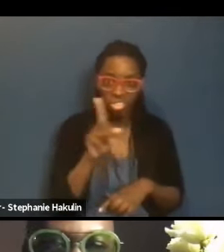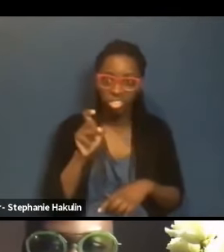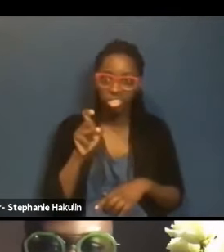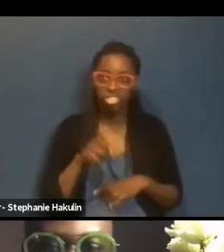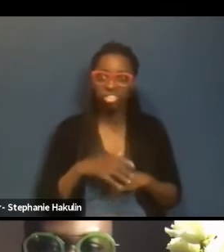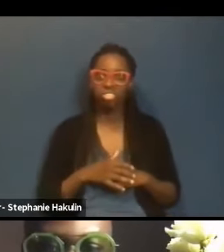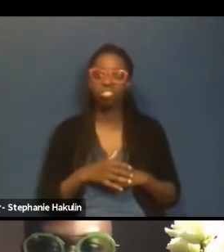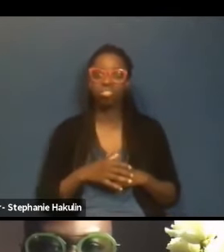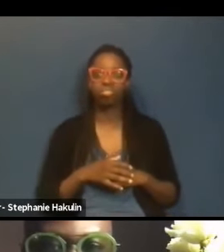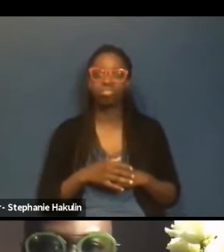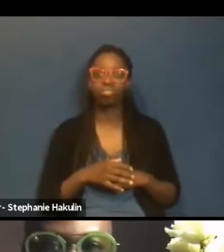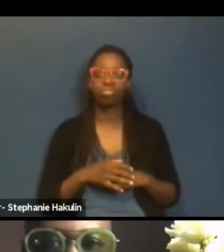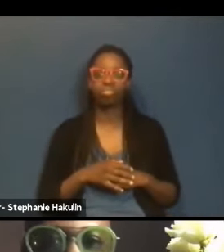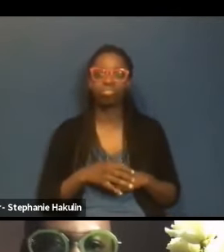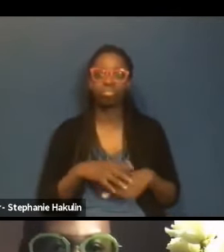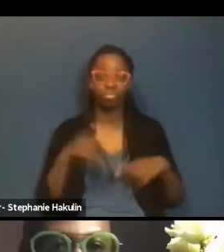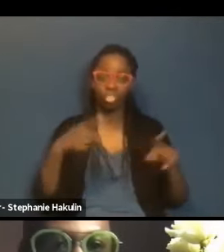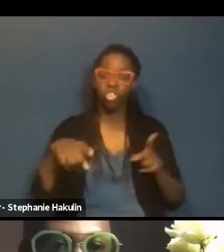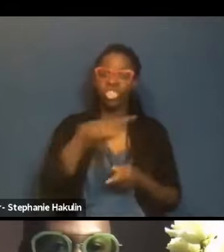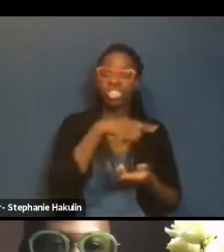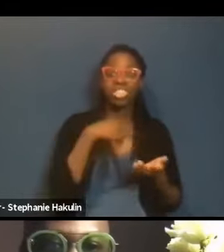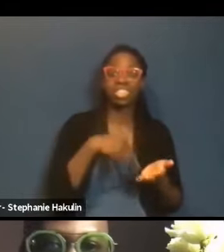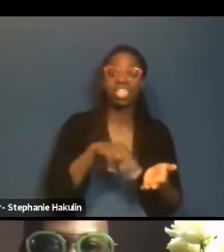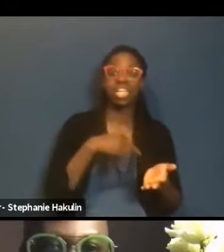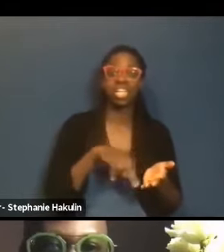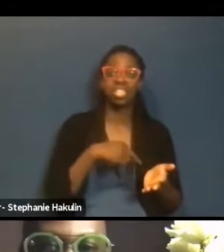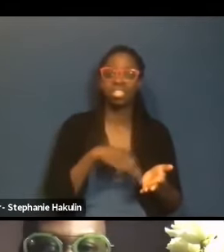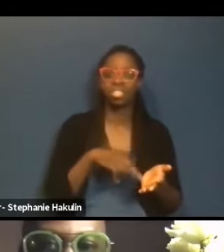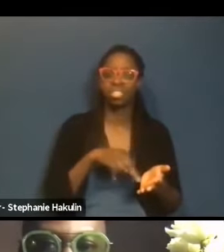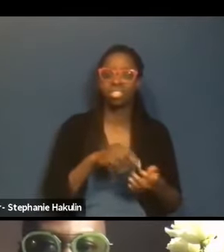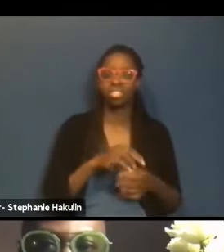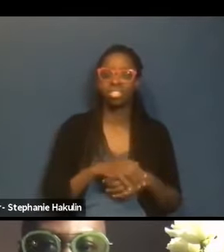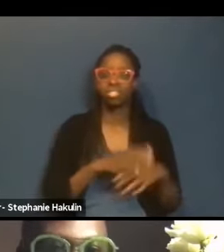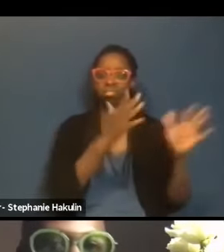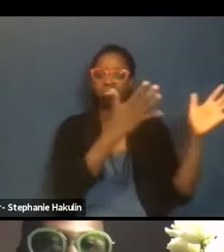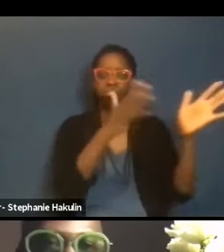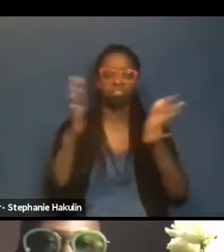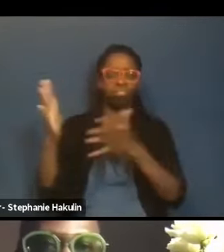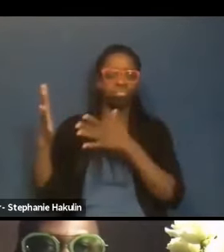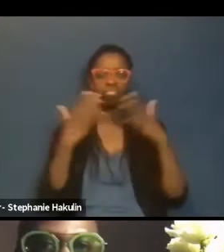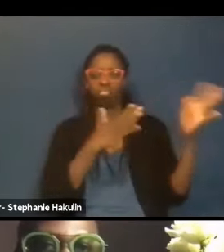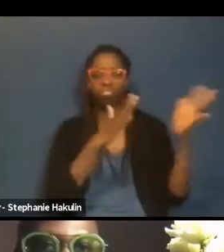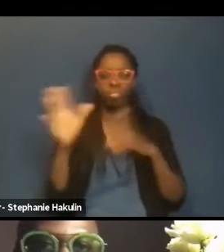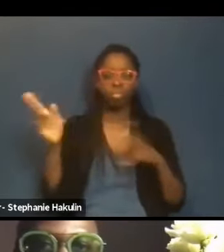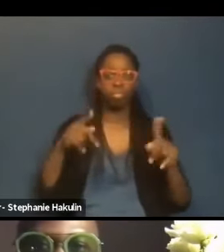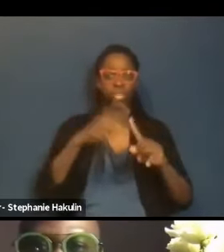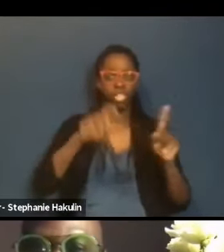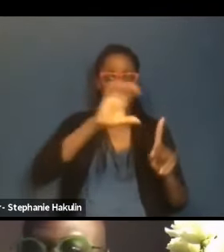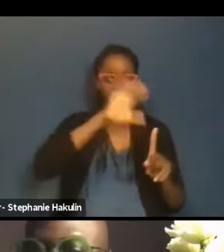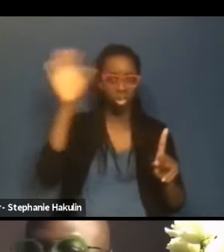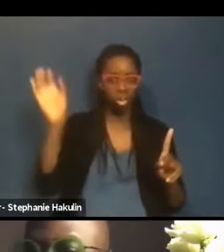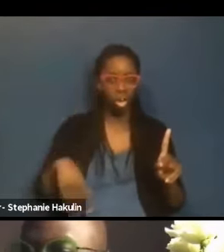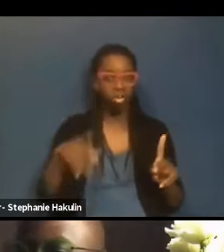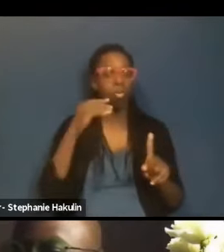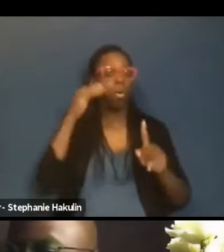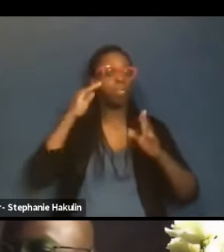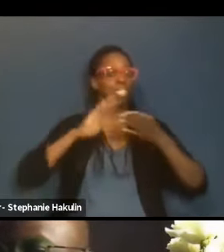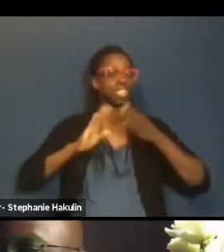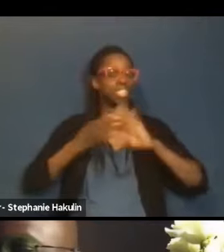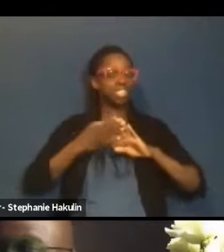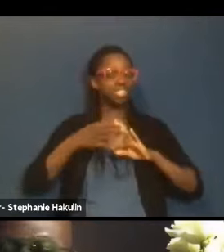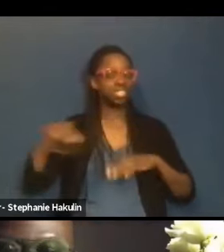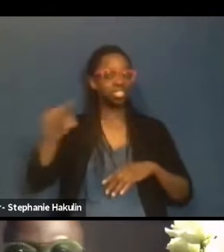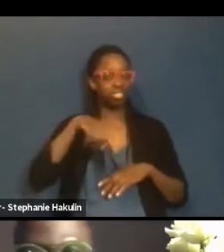speeches. Y'all woke the judges up. Okay. Shout out to those folks from Chicago, my hometown. They woke the judges up, y'all. From a low to